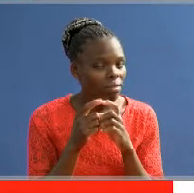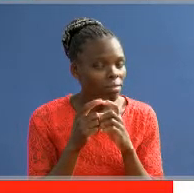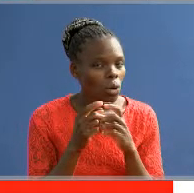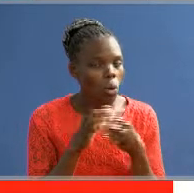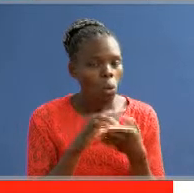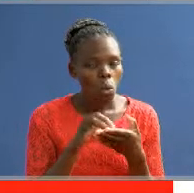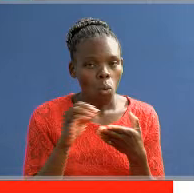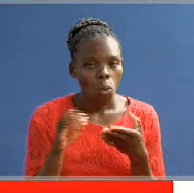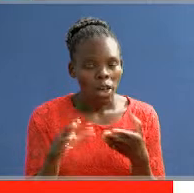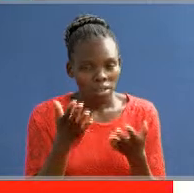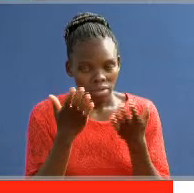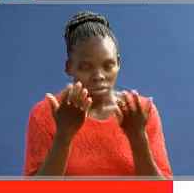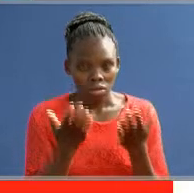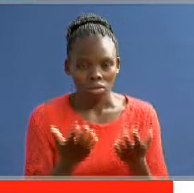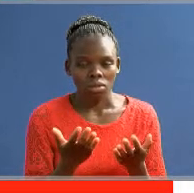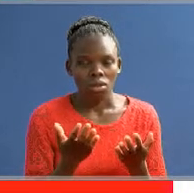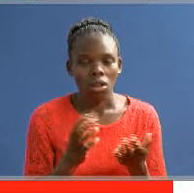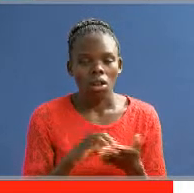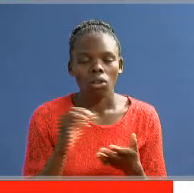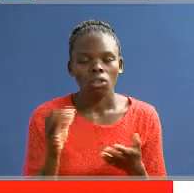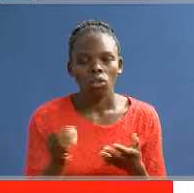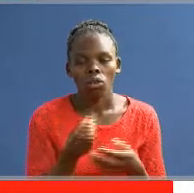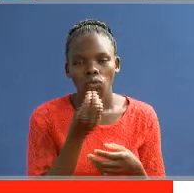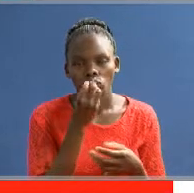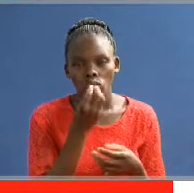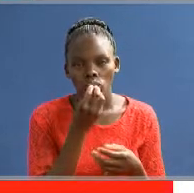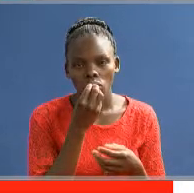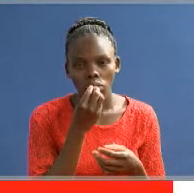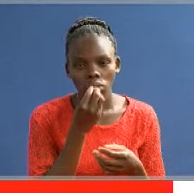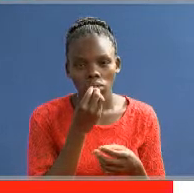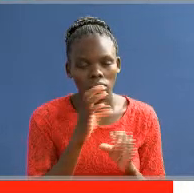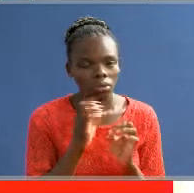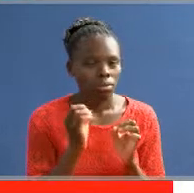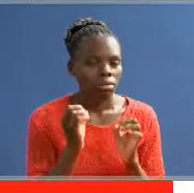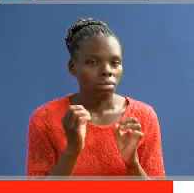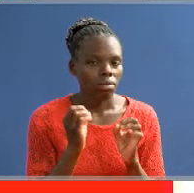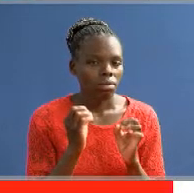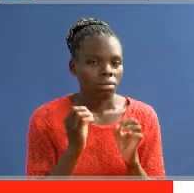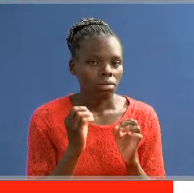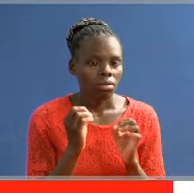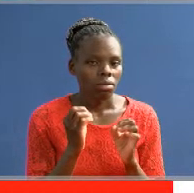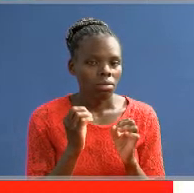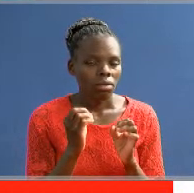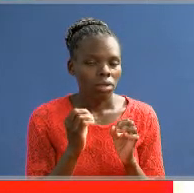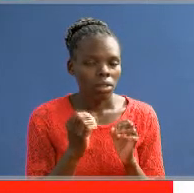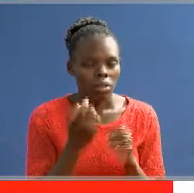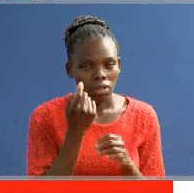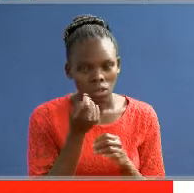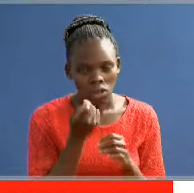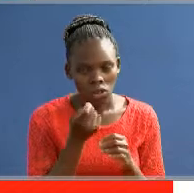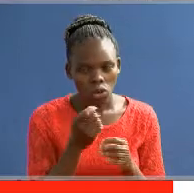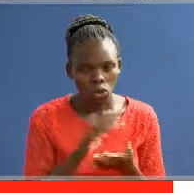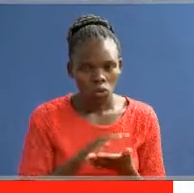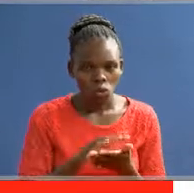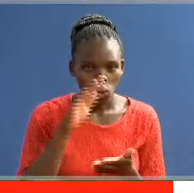loss, loss of appetite, vaginal discomfort or odorous discharge, a single swollen